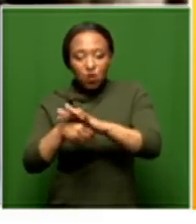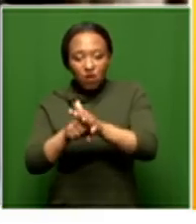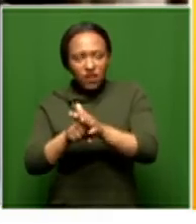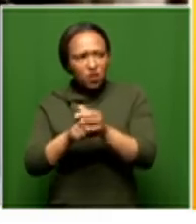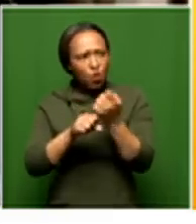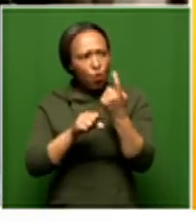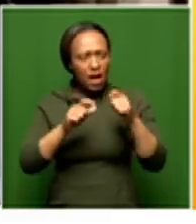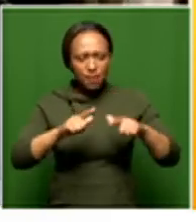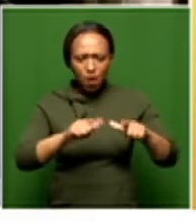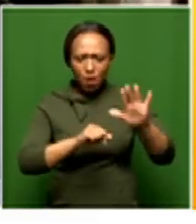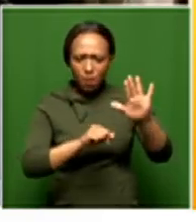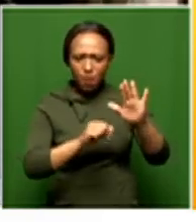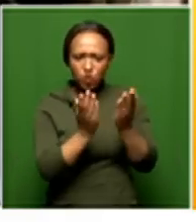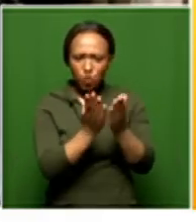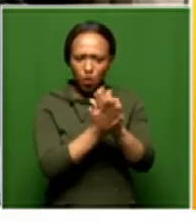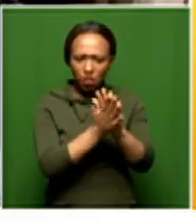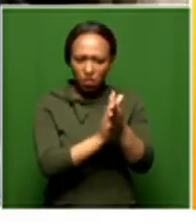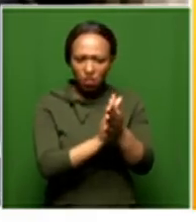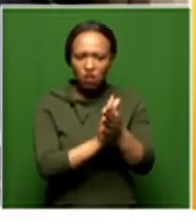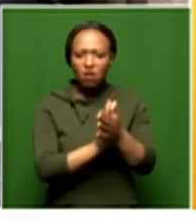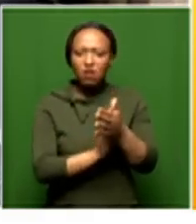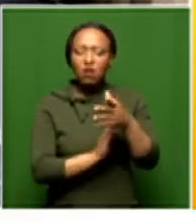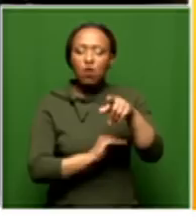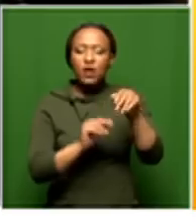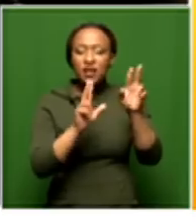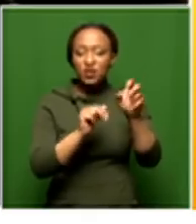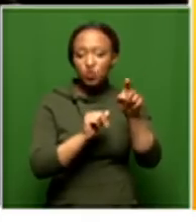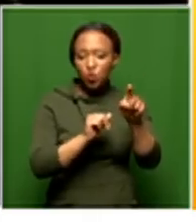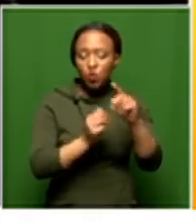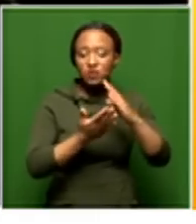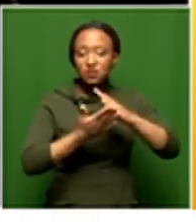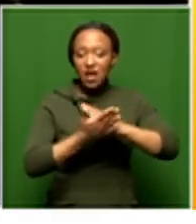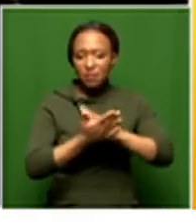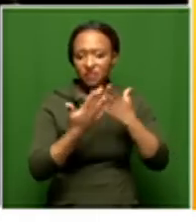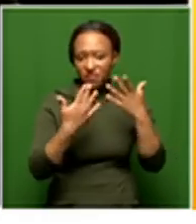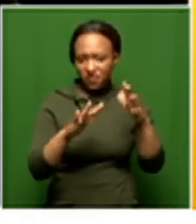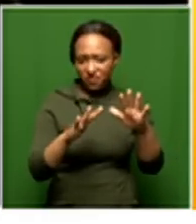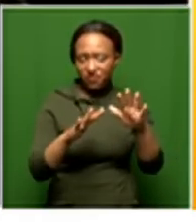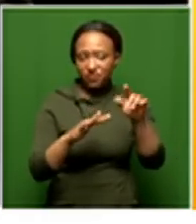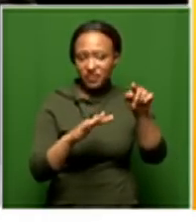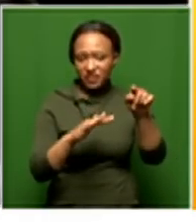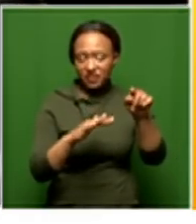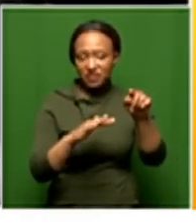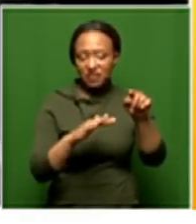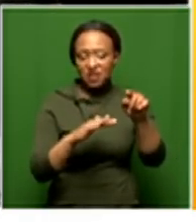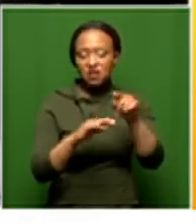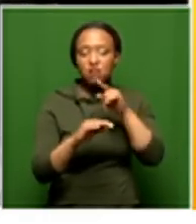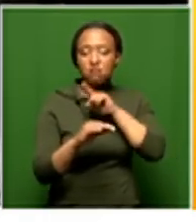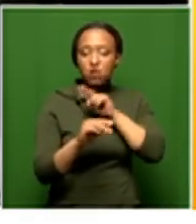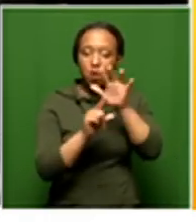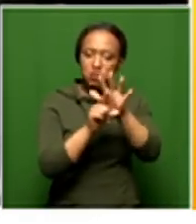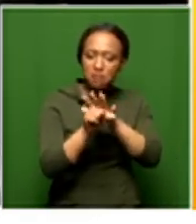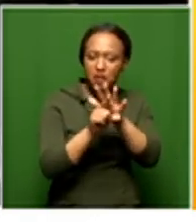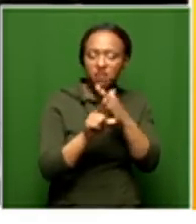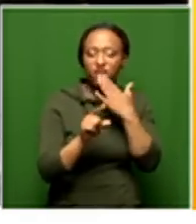Vuwani, in Limpopo. The communities, based on the issues, some of them became sympathetic to the